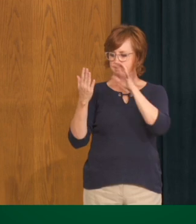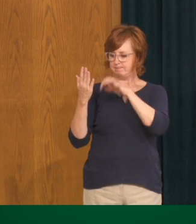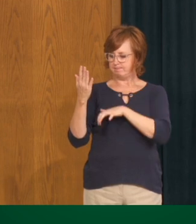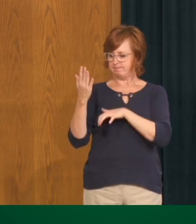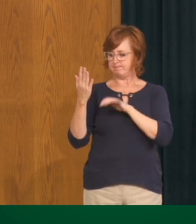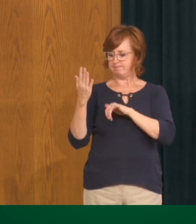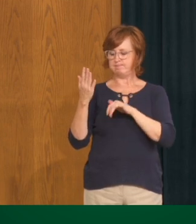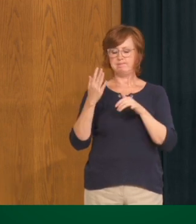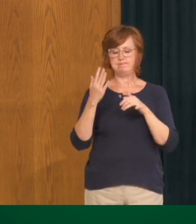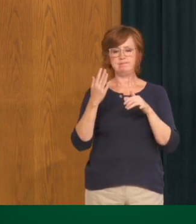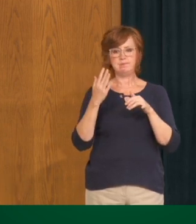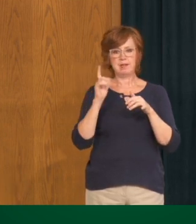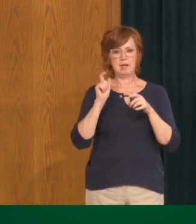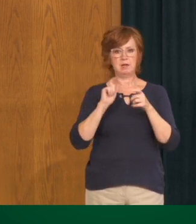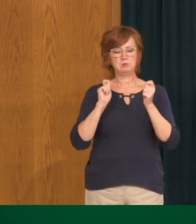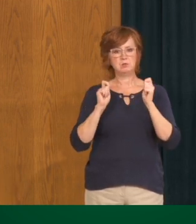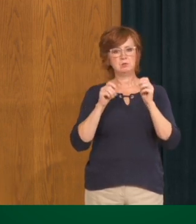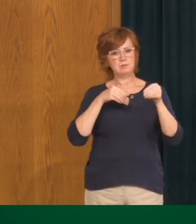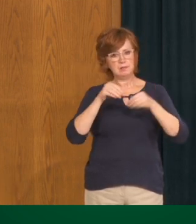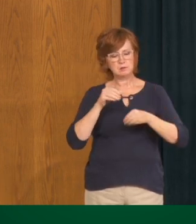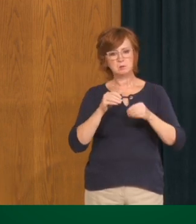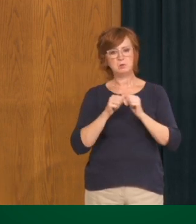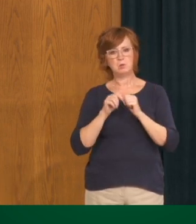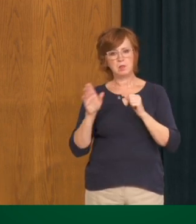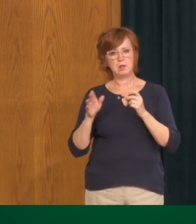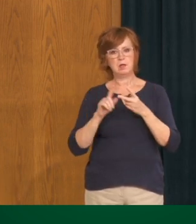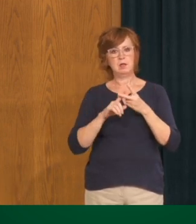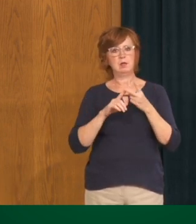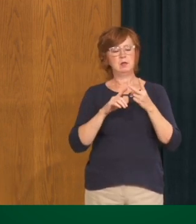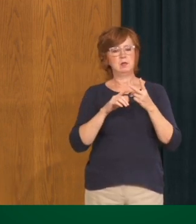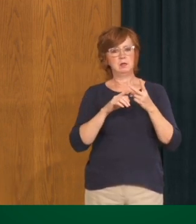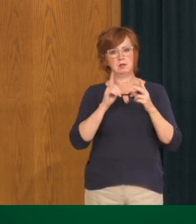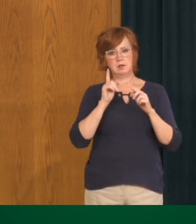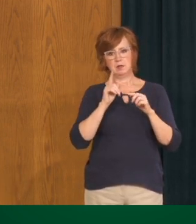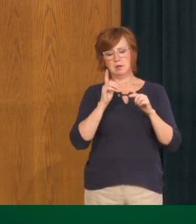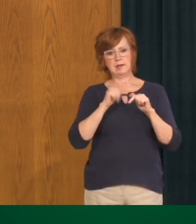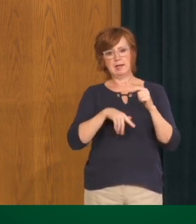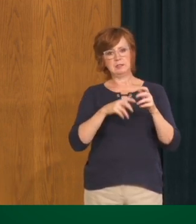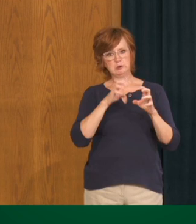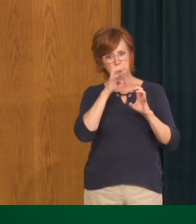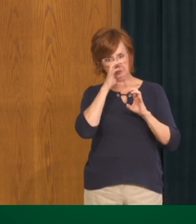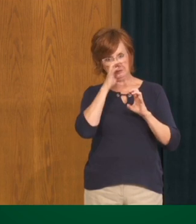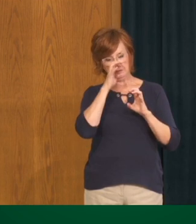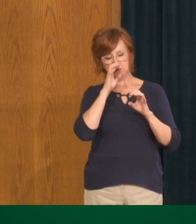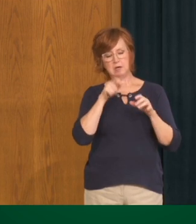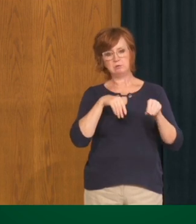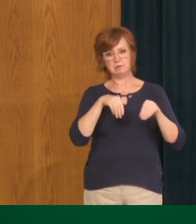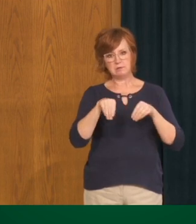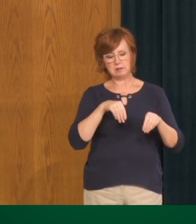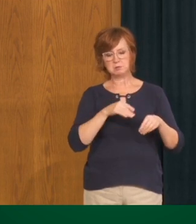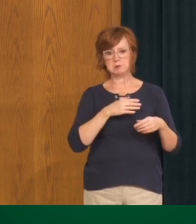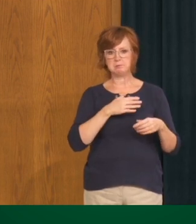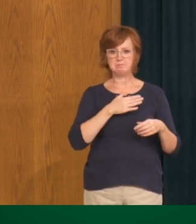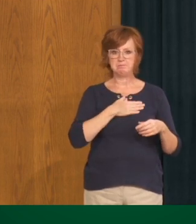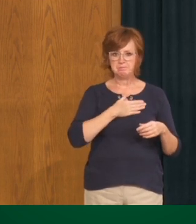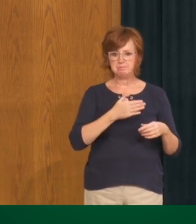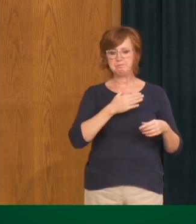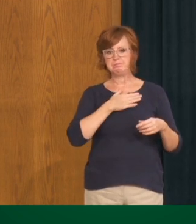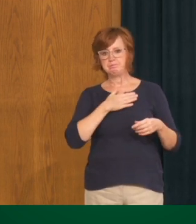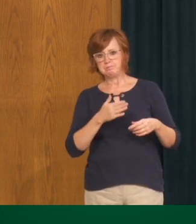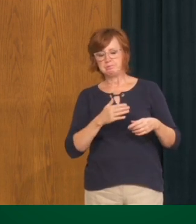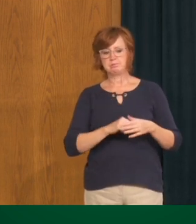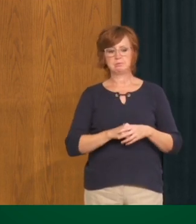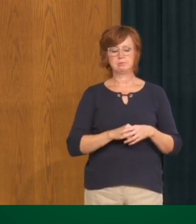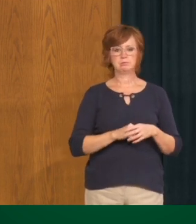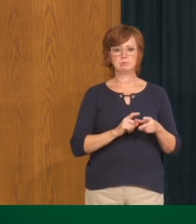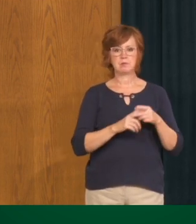rigid, but at the same time support processes that minimize disruption to, and we've seen that with our